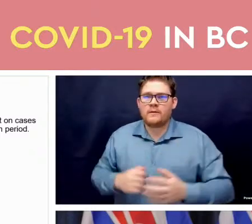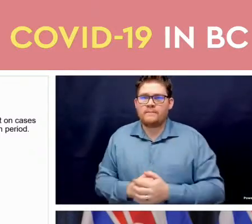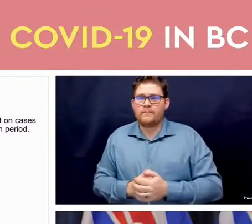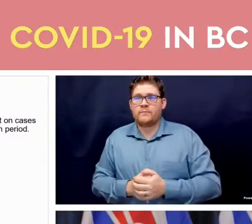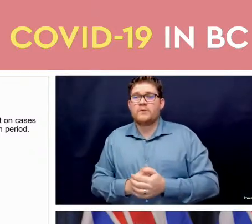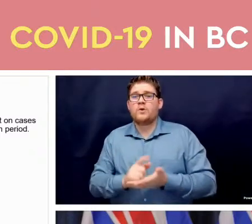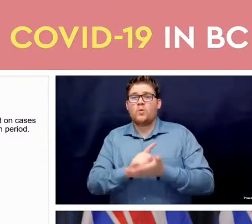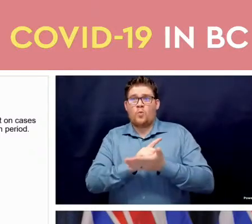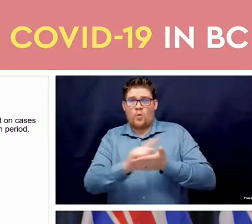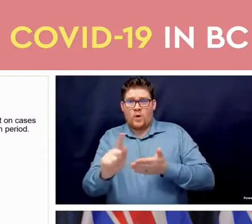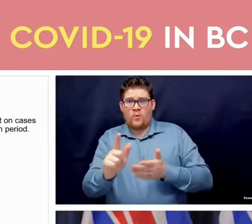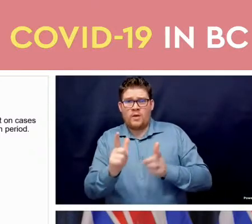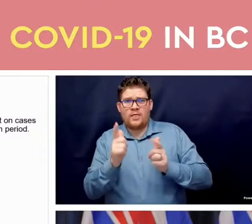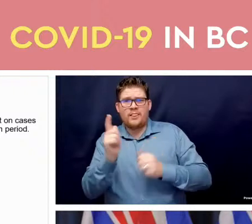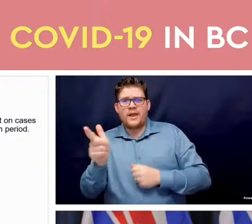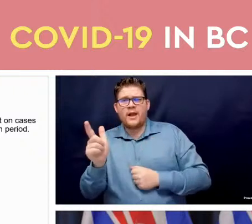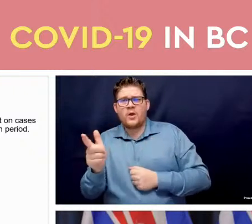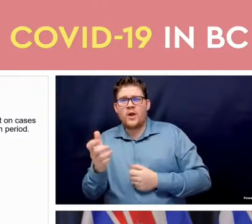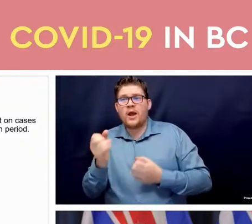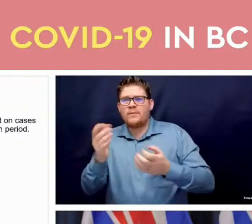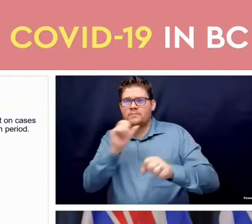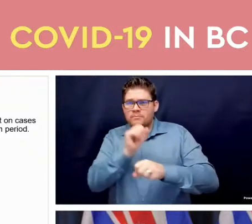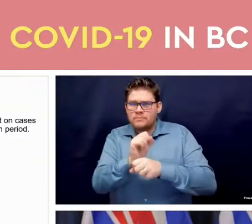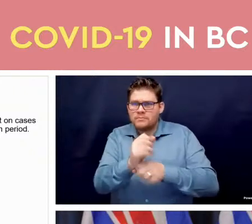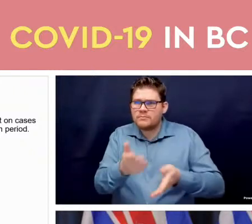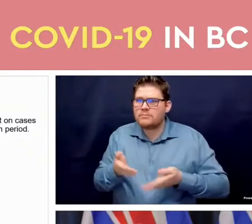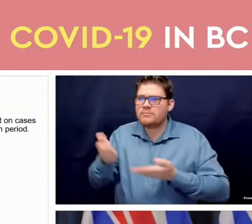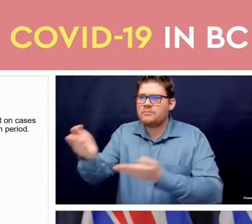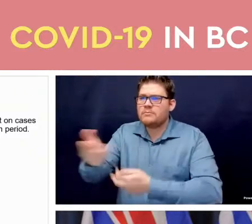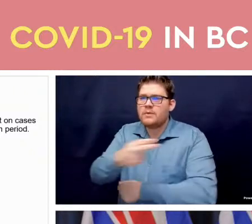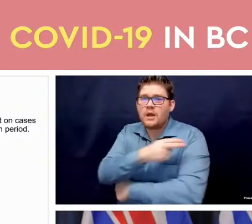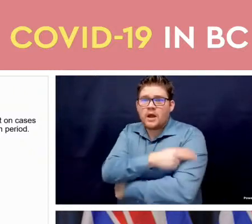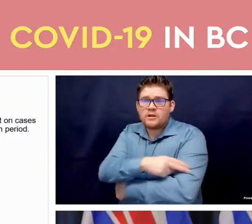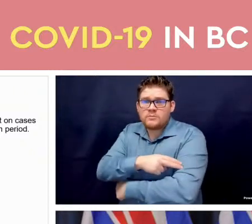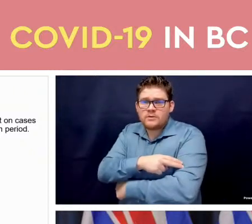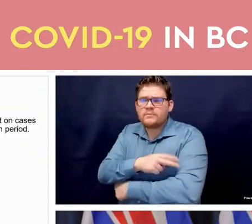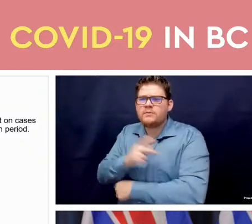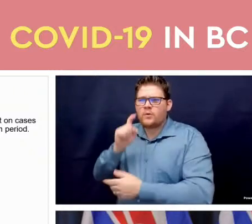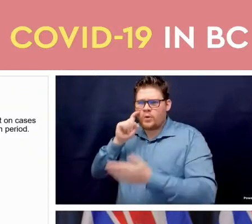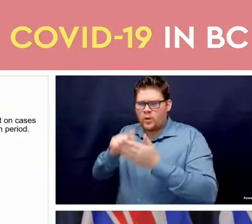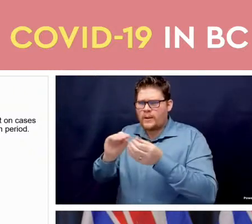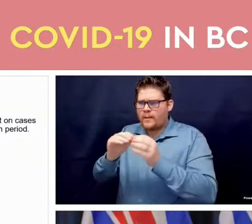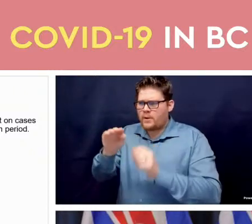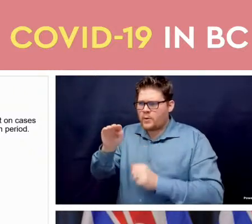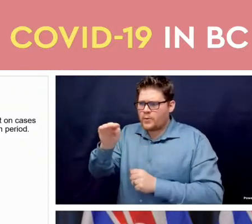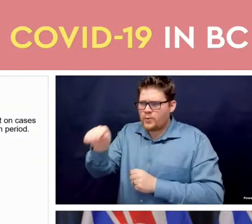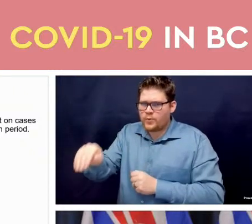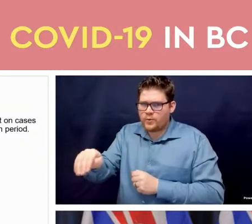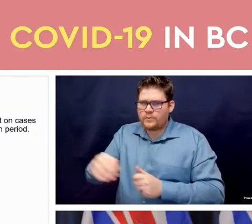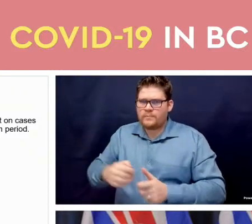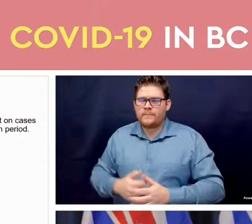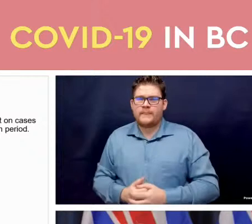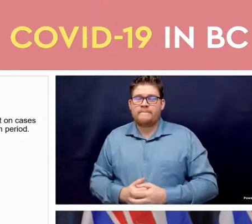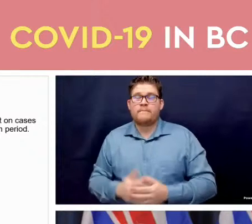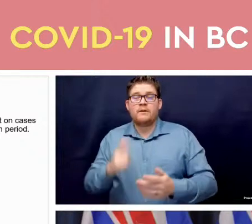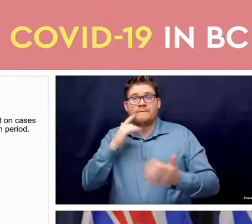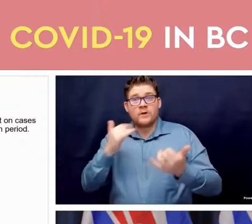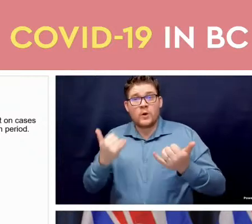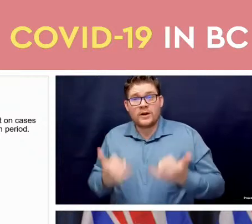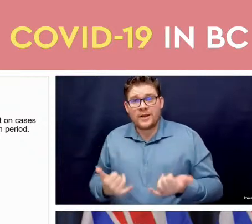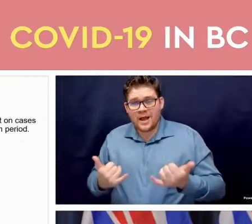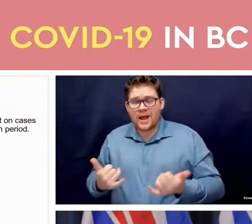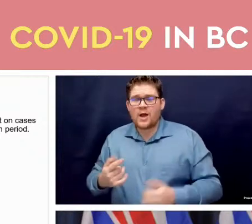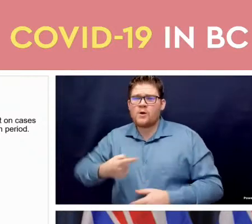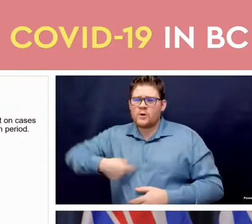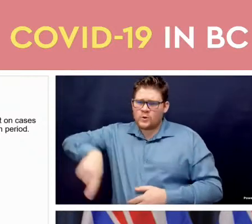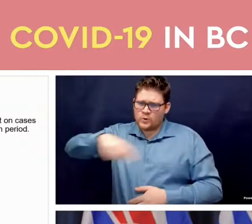need to keep doing what we're doing right now, and that it's going to be a challenging few weeks on our hospitals.